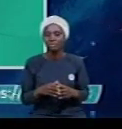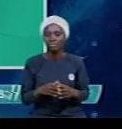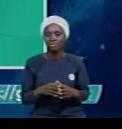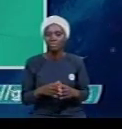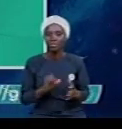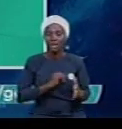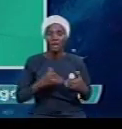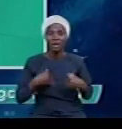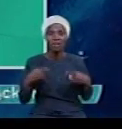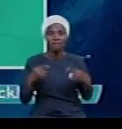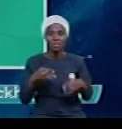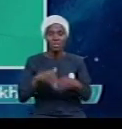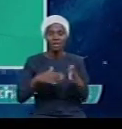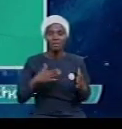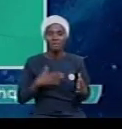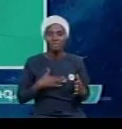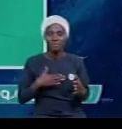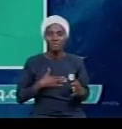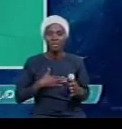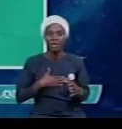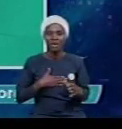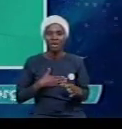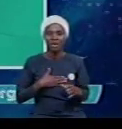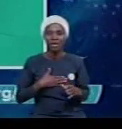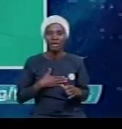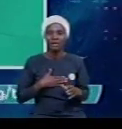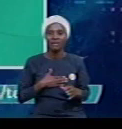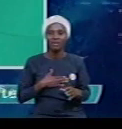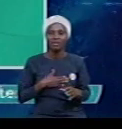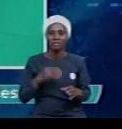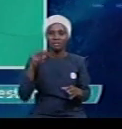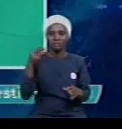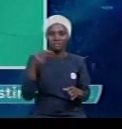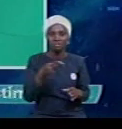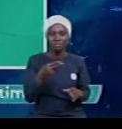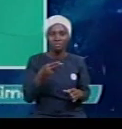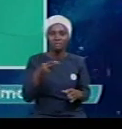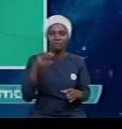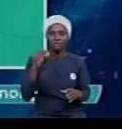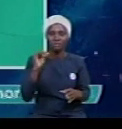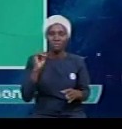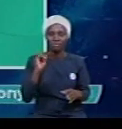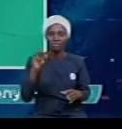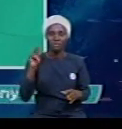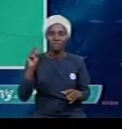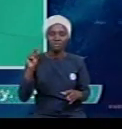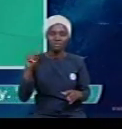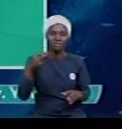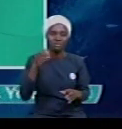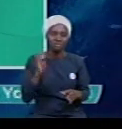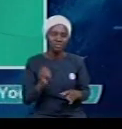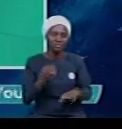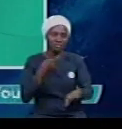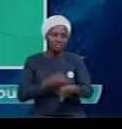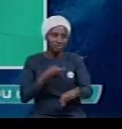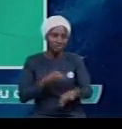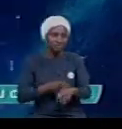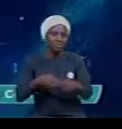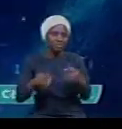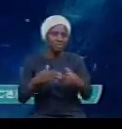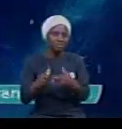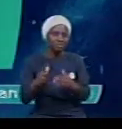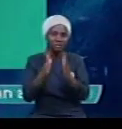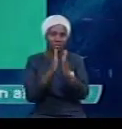pains in my hinge bone, but it vanished after the prayer of the man of God. Praise God. Jos from